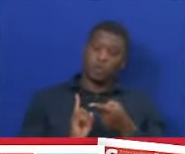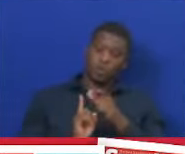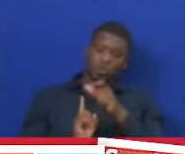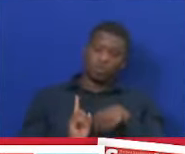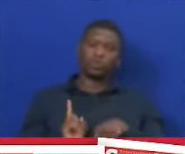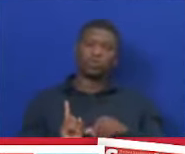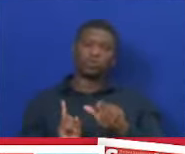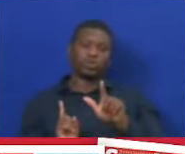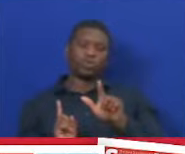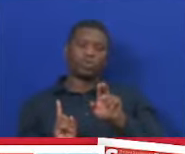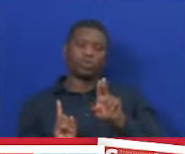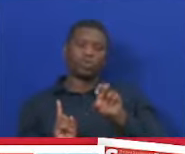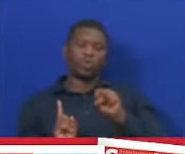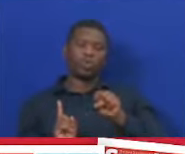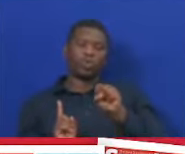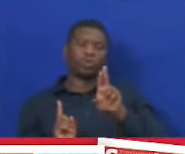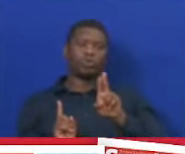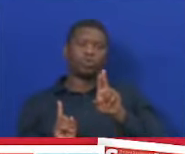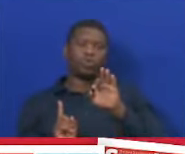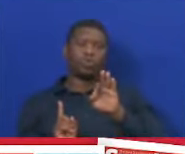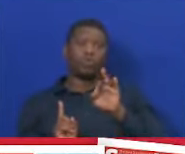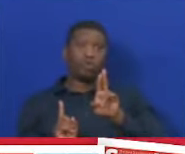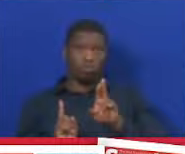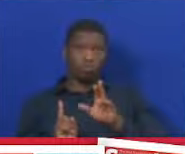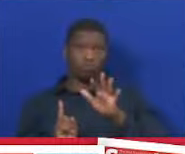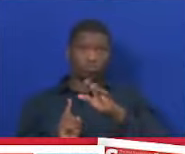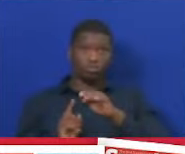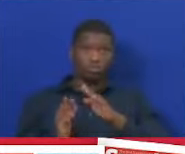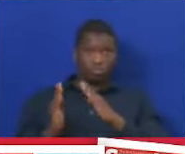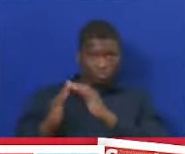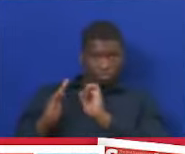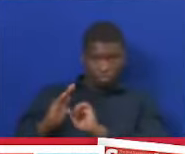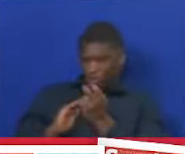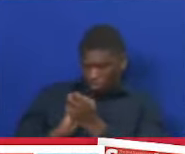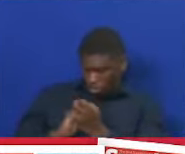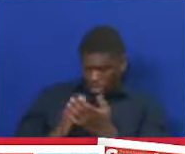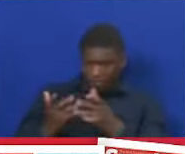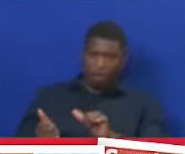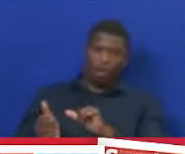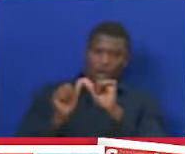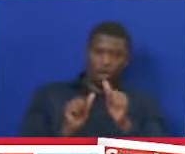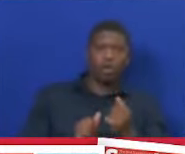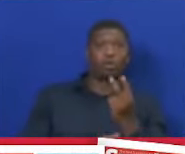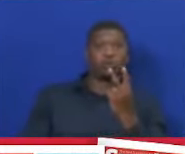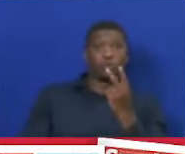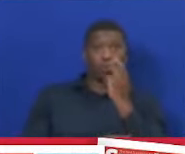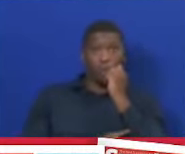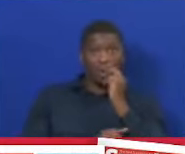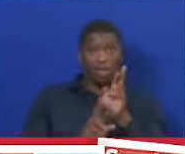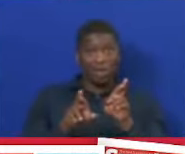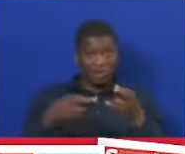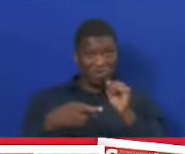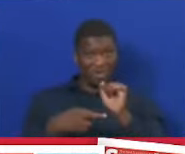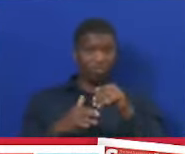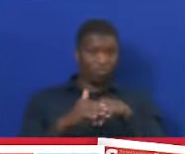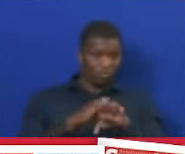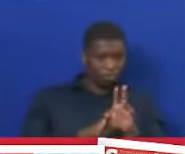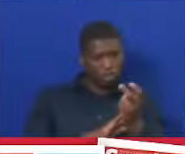where you found the 2 guards, and you had further conducted a search of the room of Mr. Nkosnati Baloi.